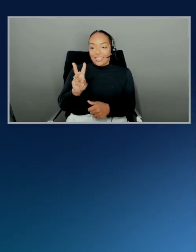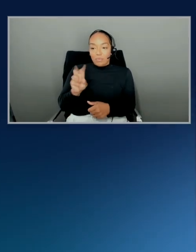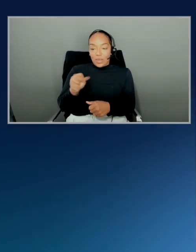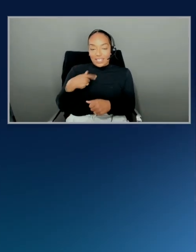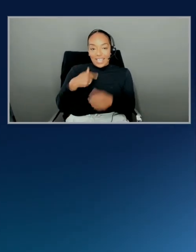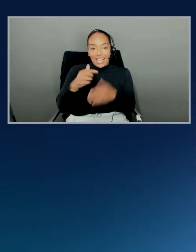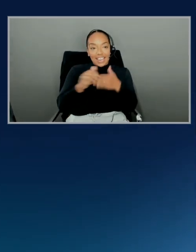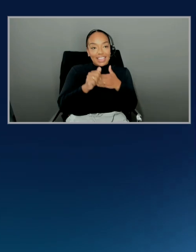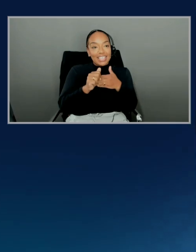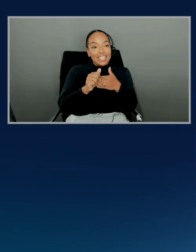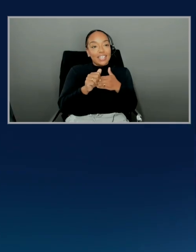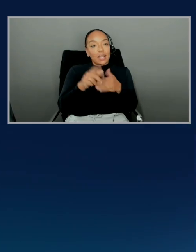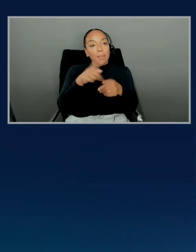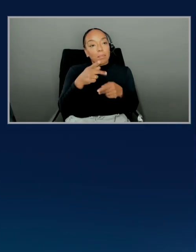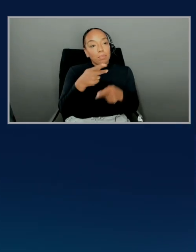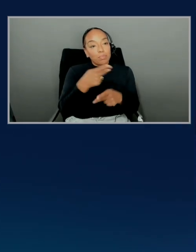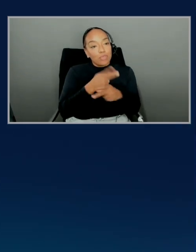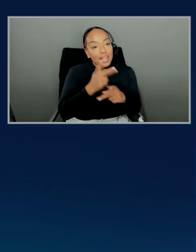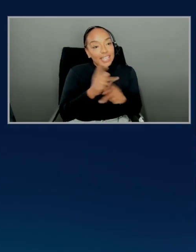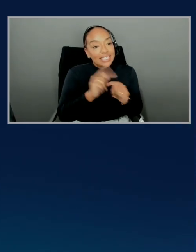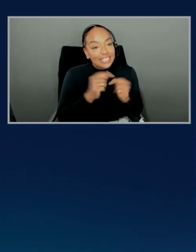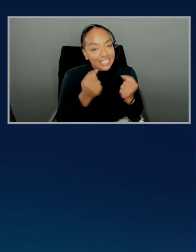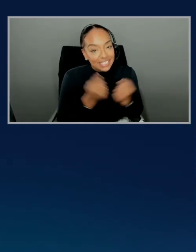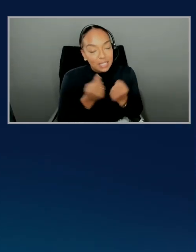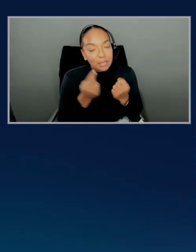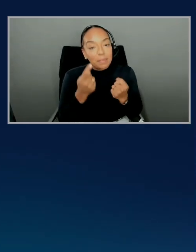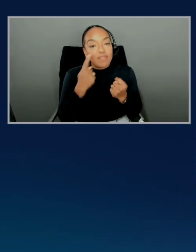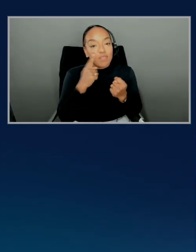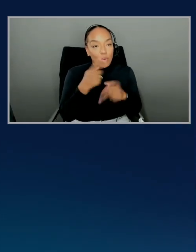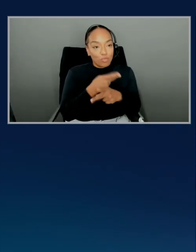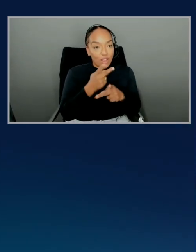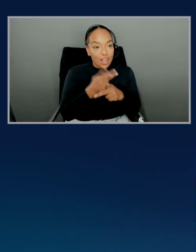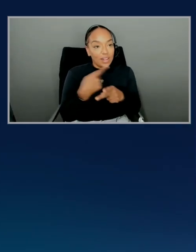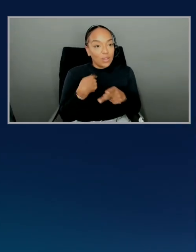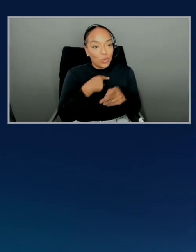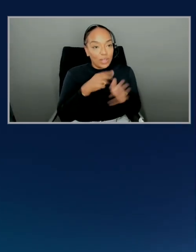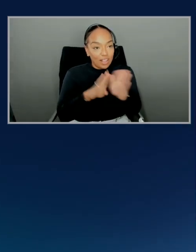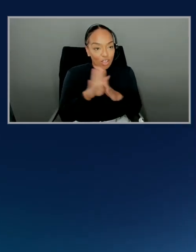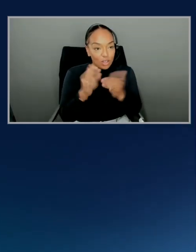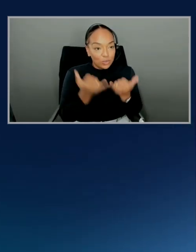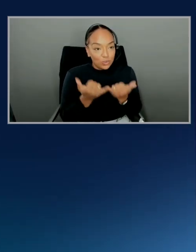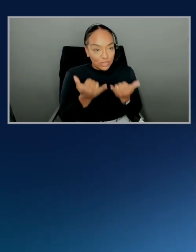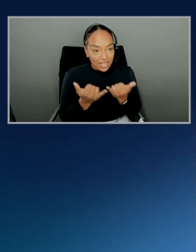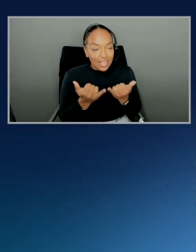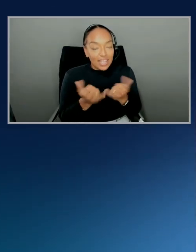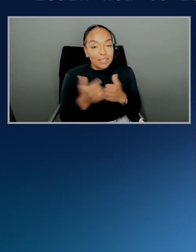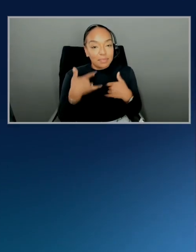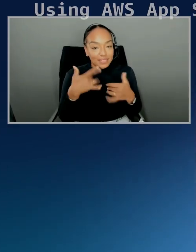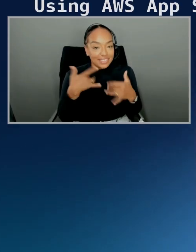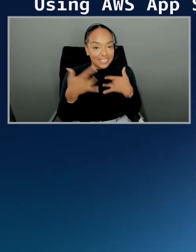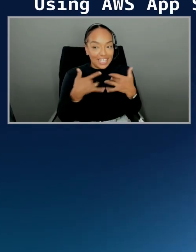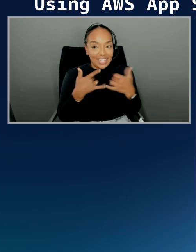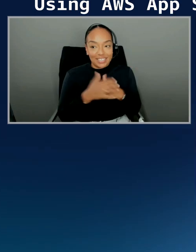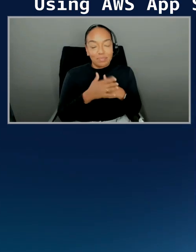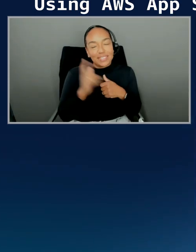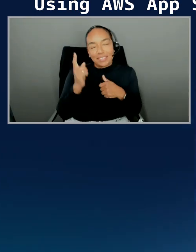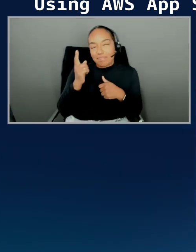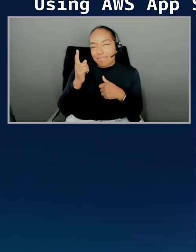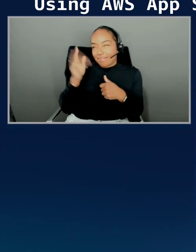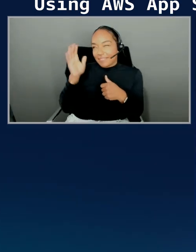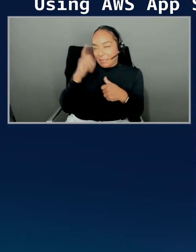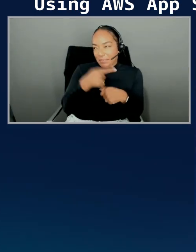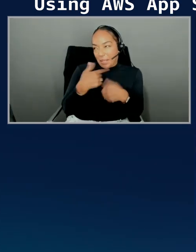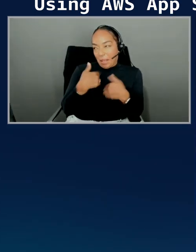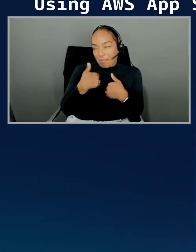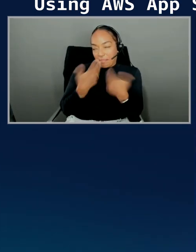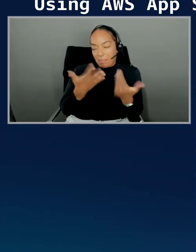brand new product that we launched today, AWS App Studio. Amazing. And excited to show it here today. That sounds like he has 5 pets at home. That sounds like he has lots